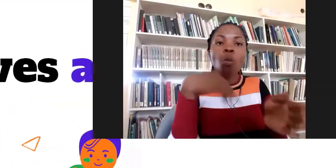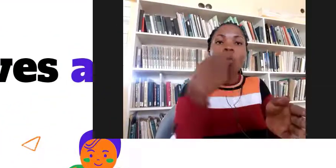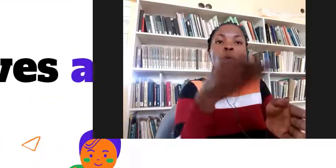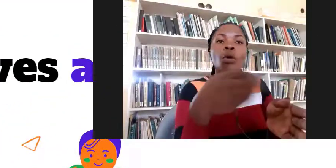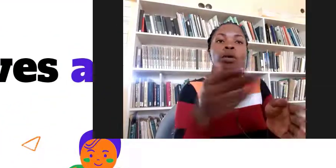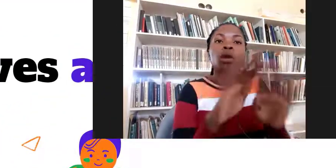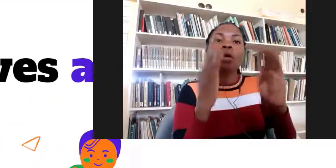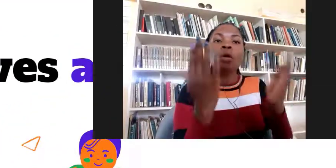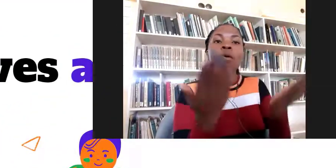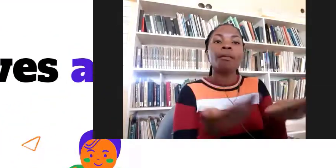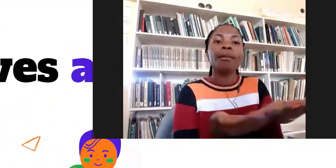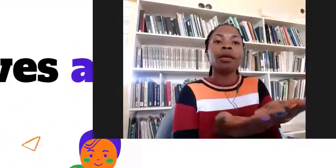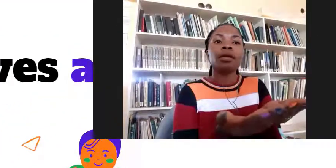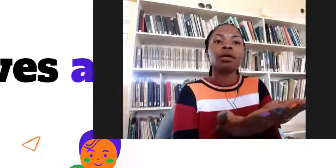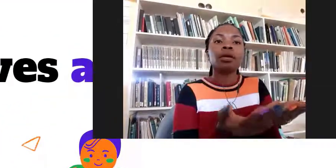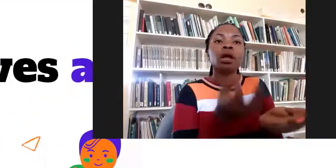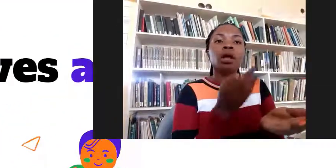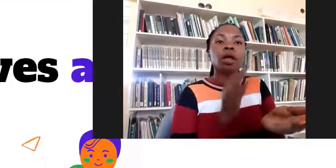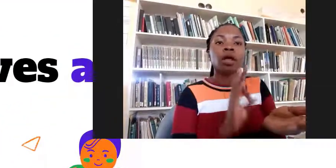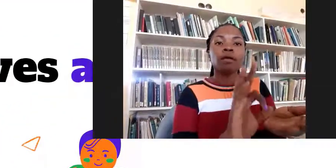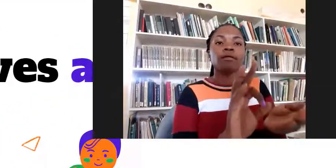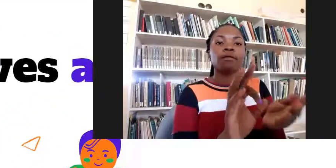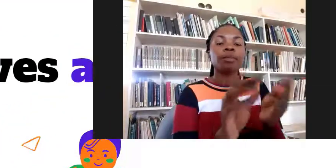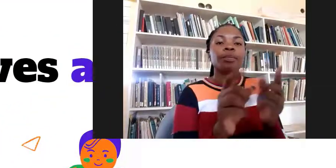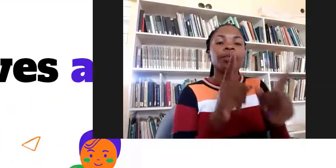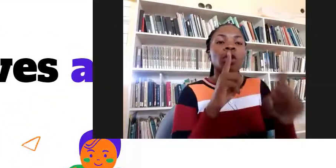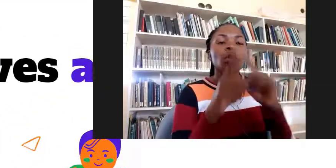Be responsible in the chat box.